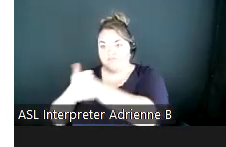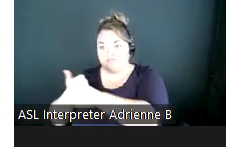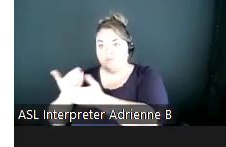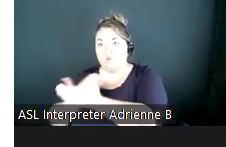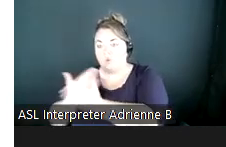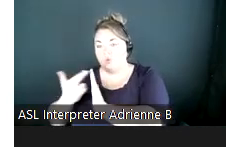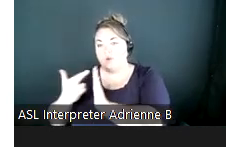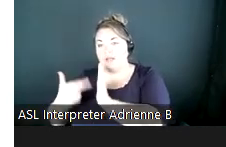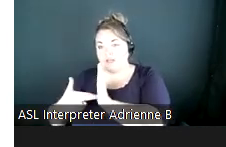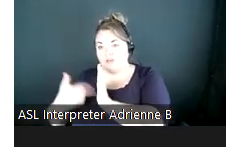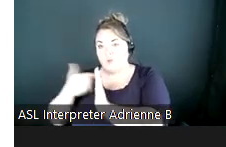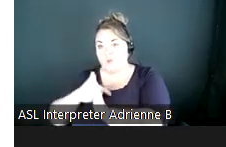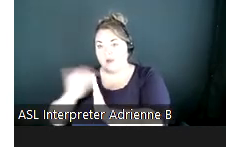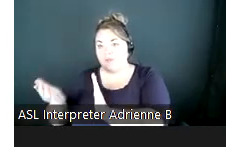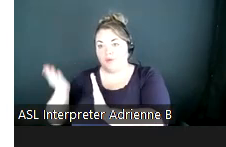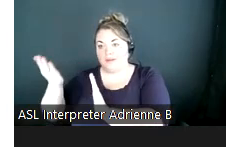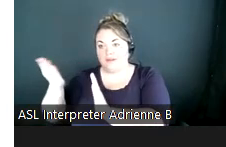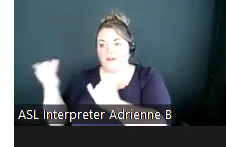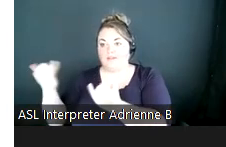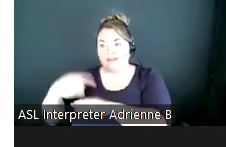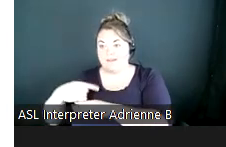regulations that we are presenting on today.